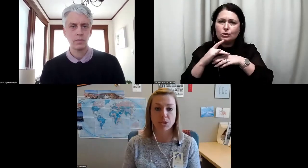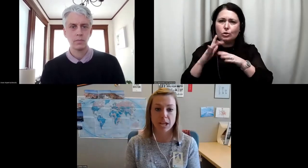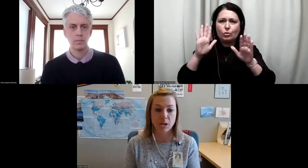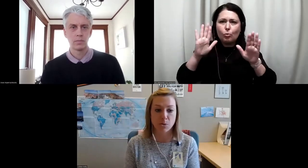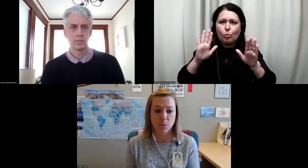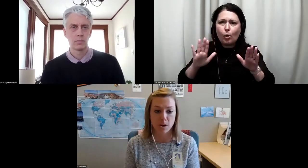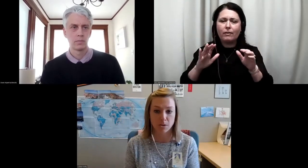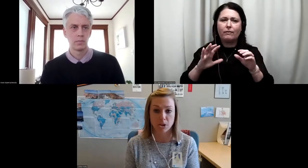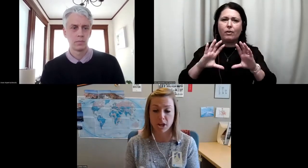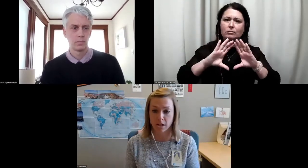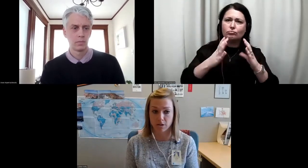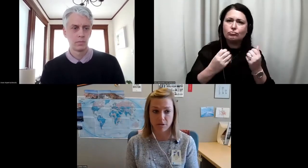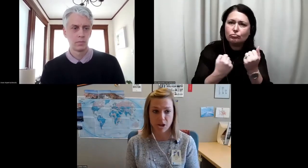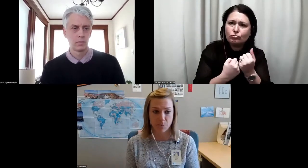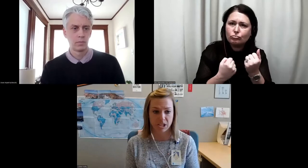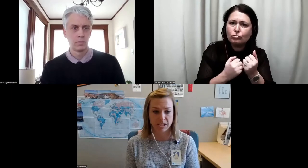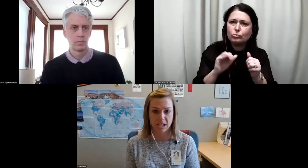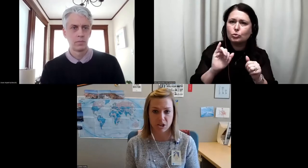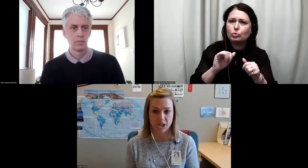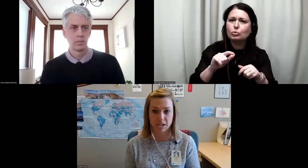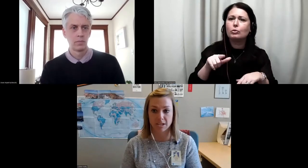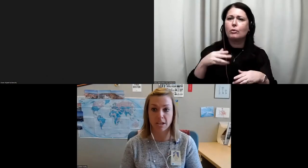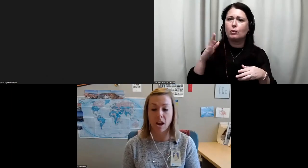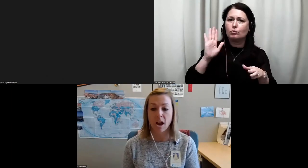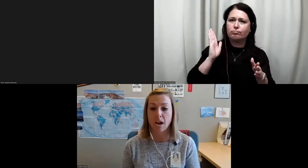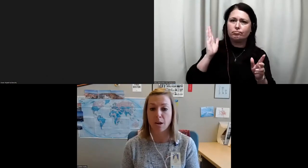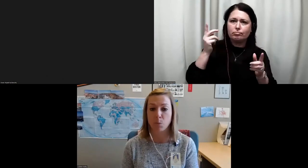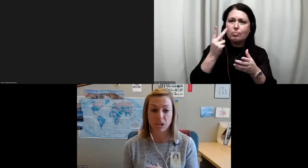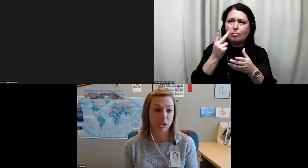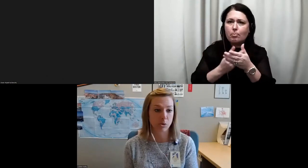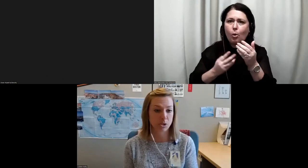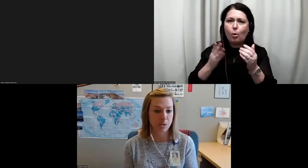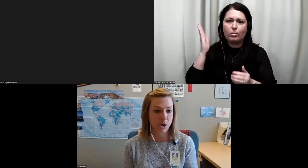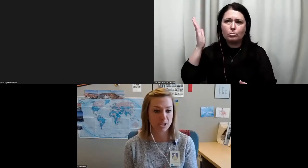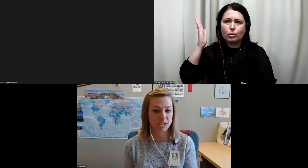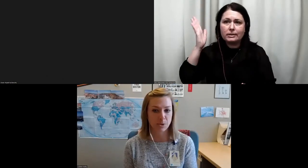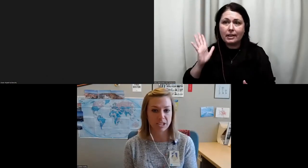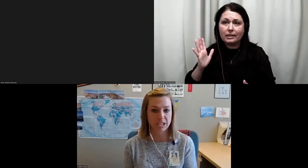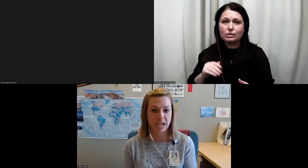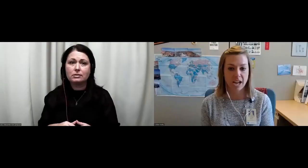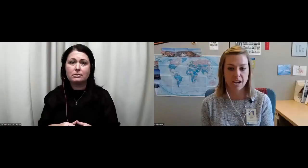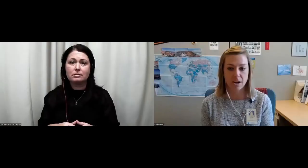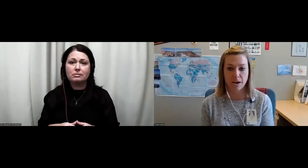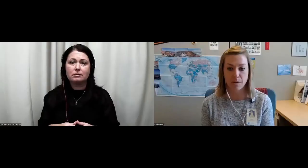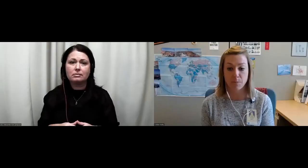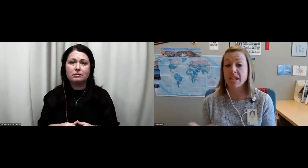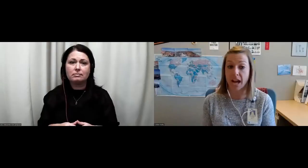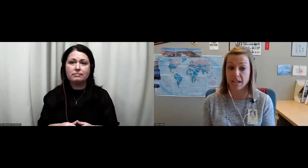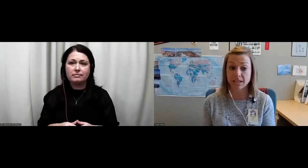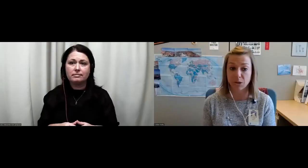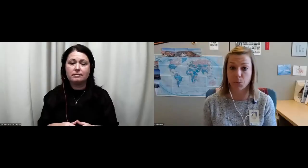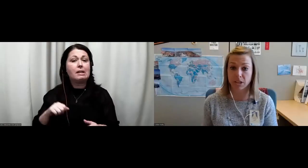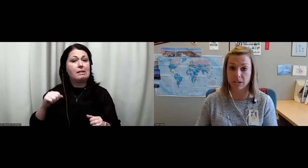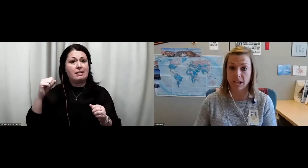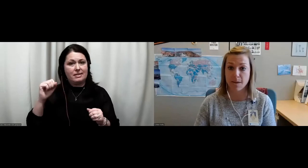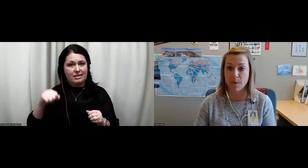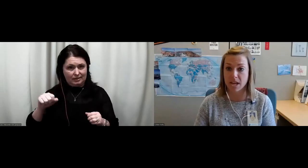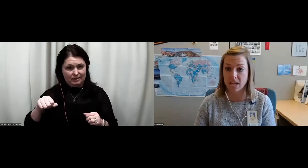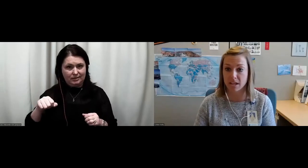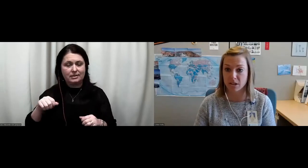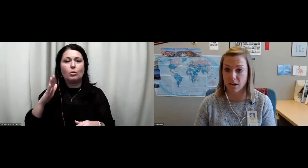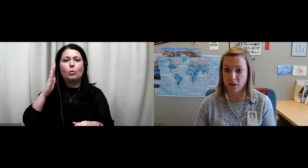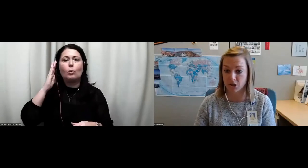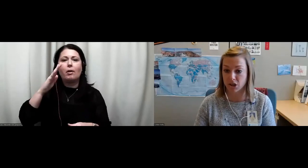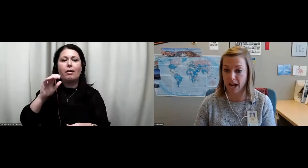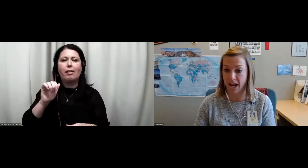support groups that you all shared during your presentations. Will it go to the participants today? Yes, it will.